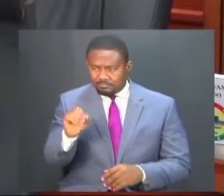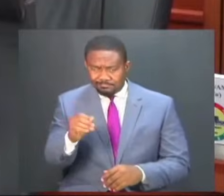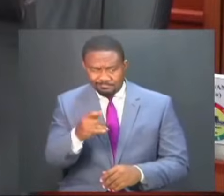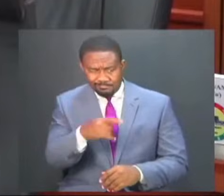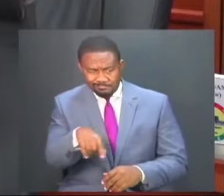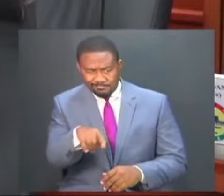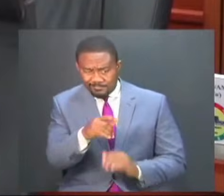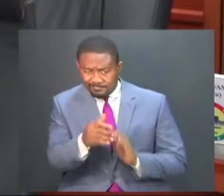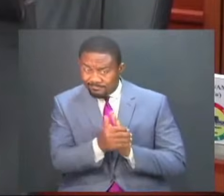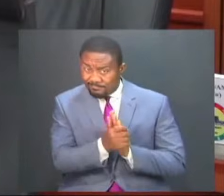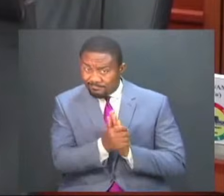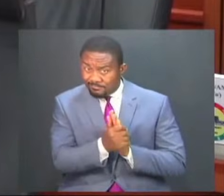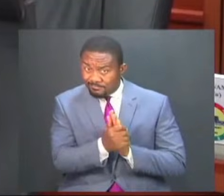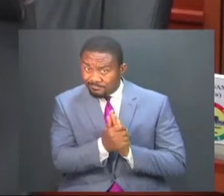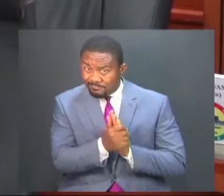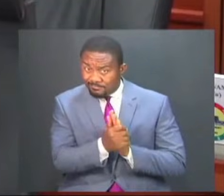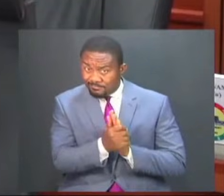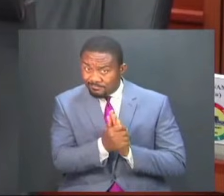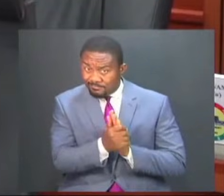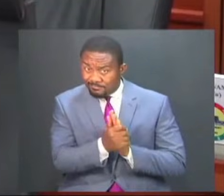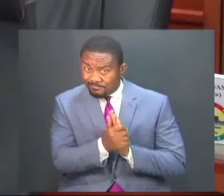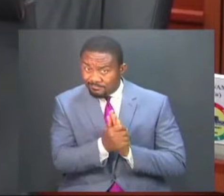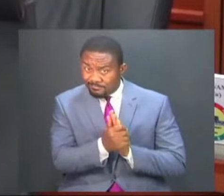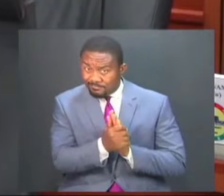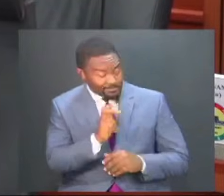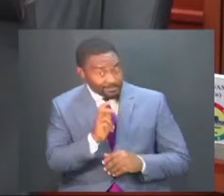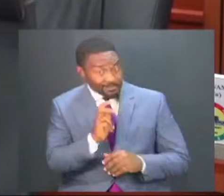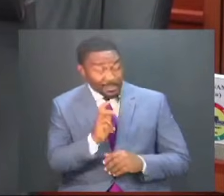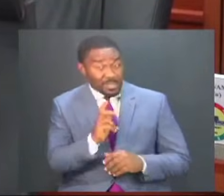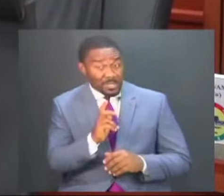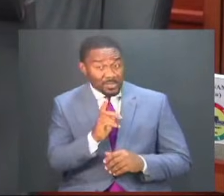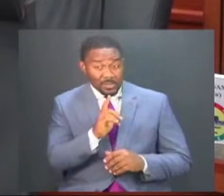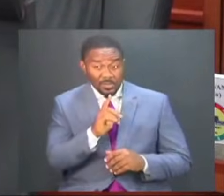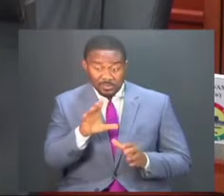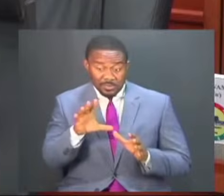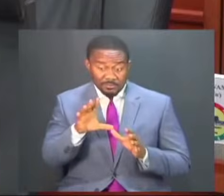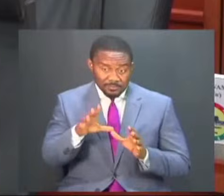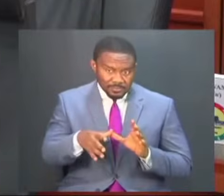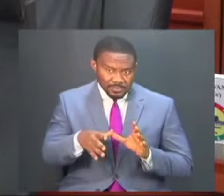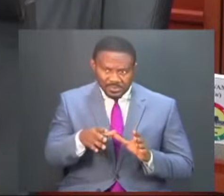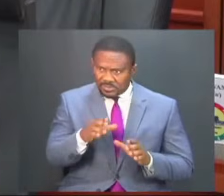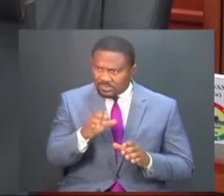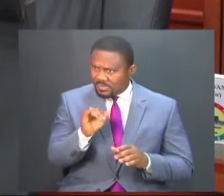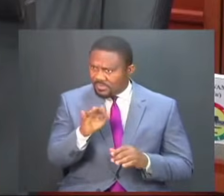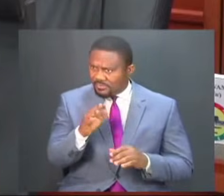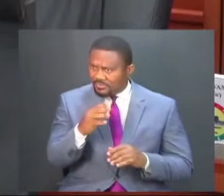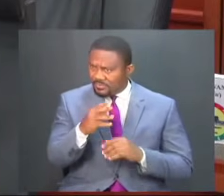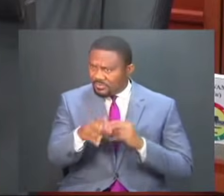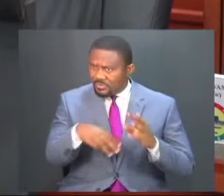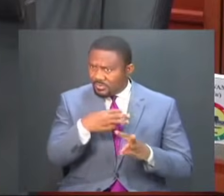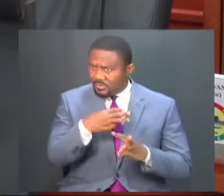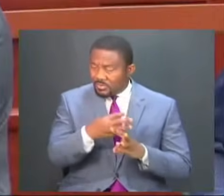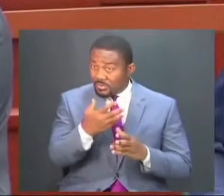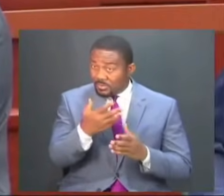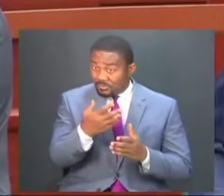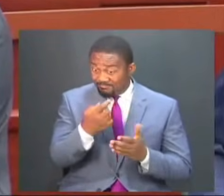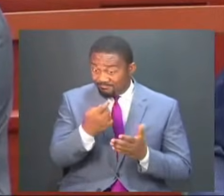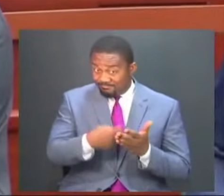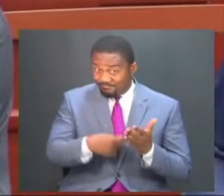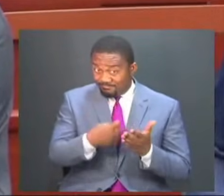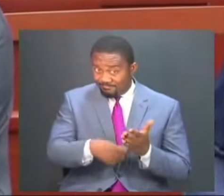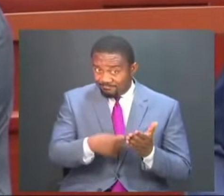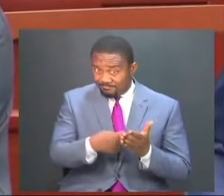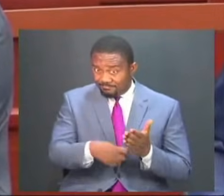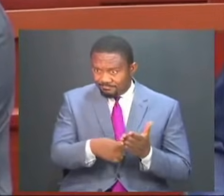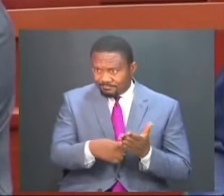the industry. We are still convinced that when oil prices for an item is low, you need to incentivize an investor to invest. But when